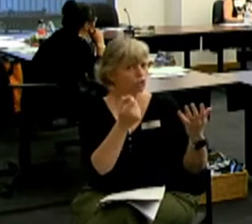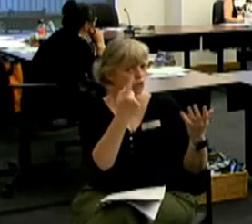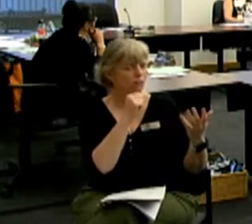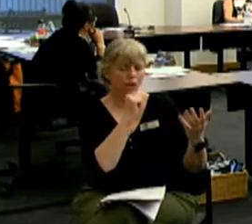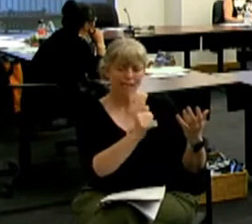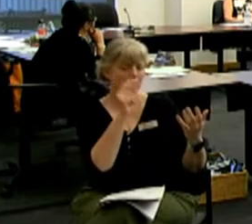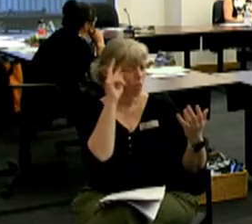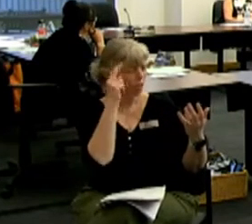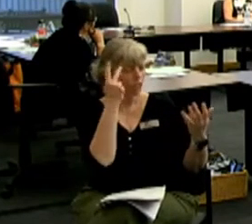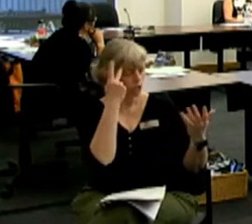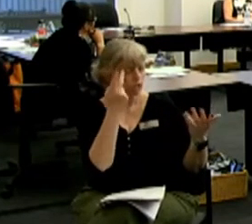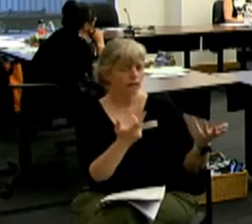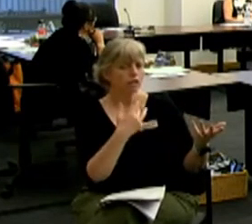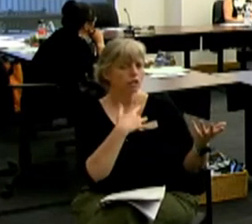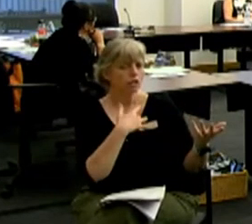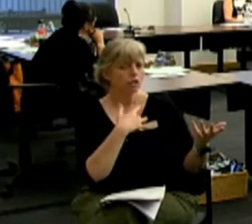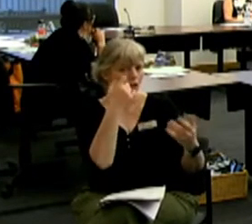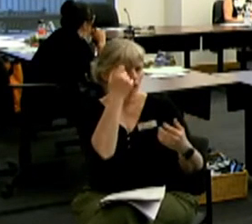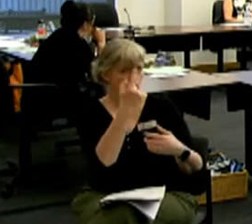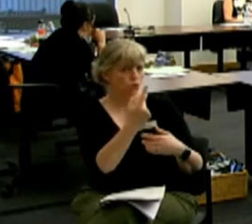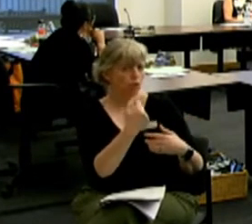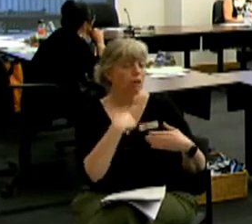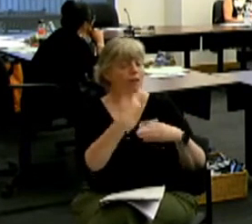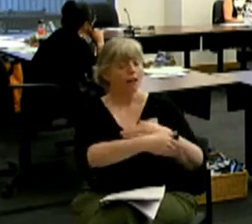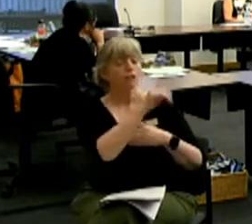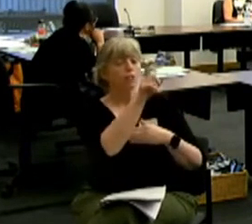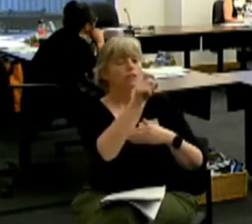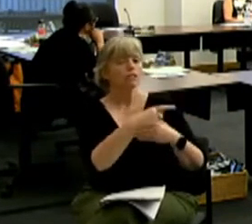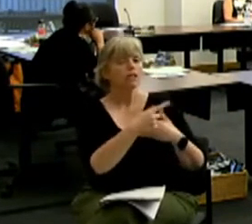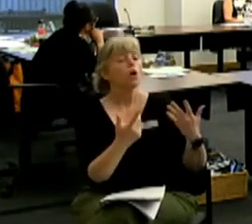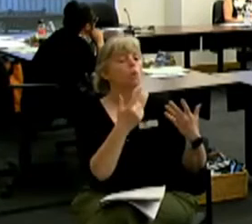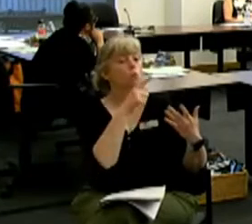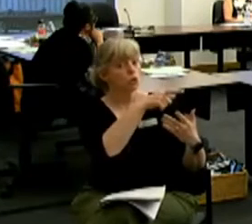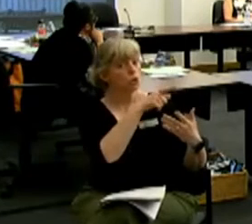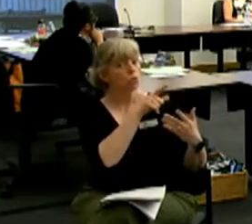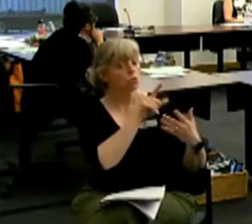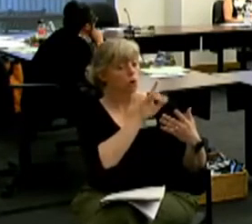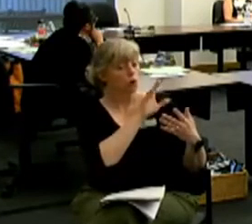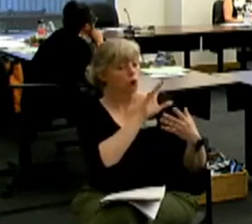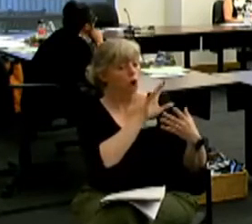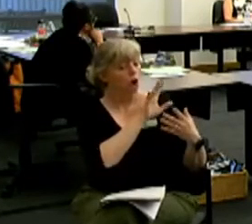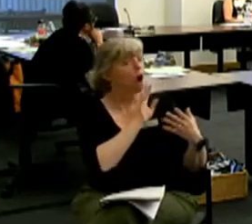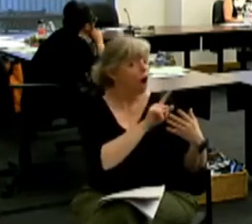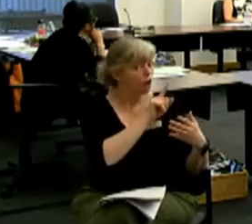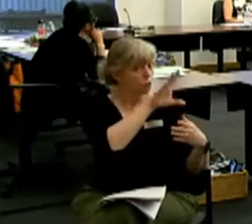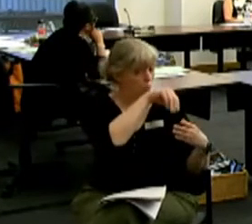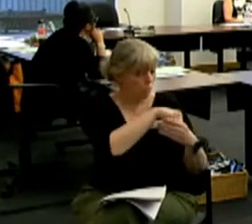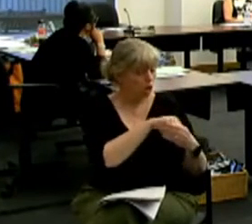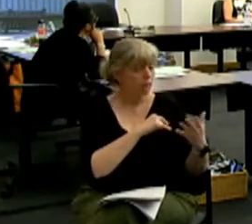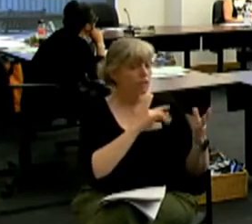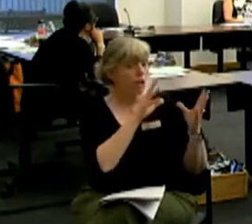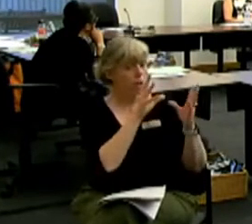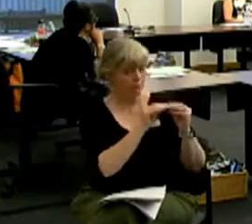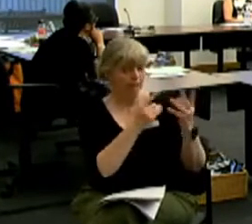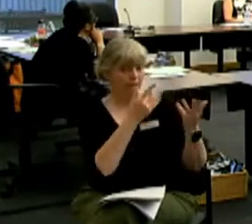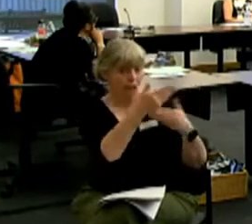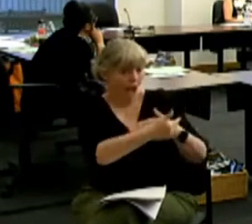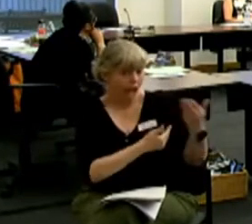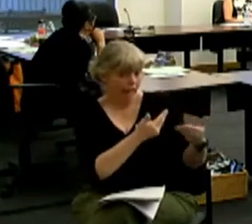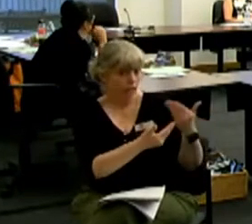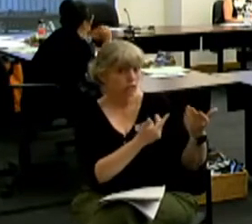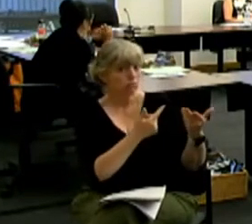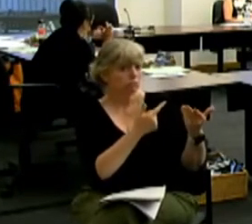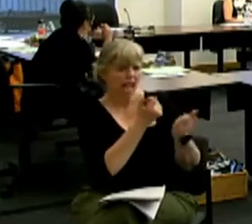did not misunderstand. That's what I understood. My next question is, were you or are you a part of the committees that hire